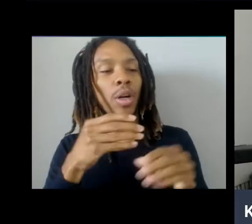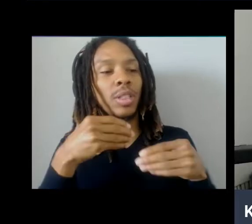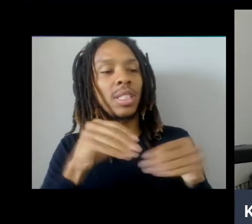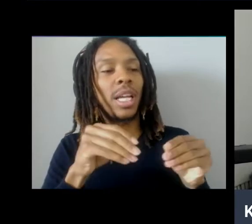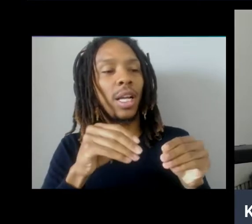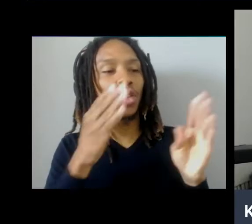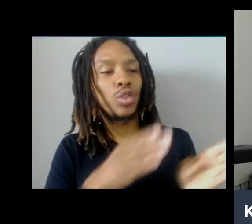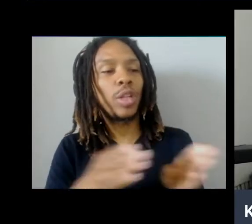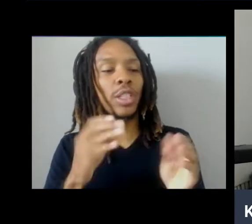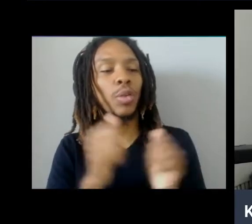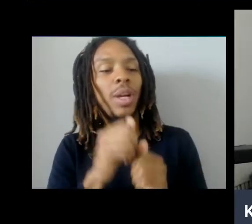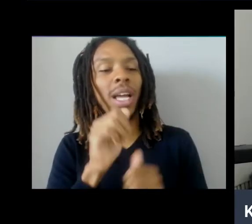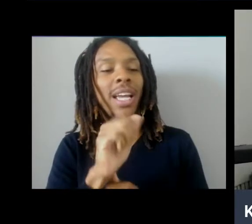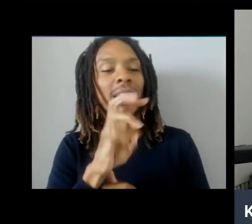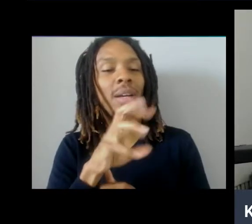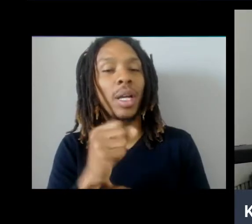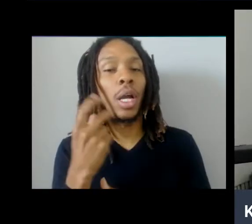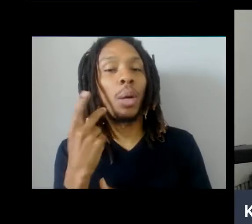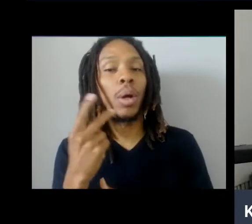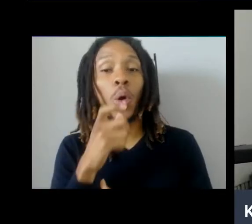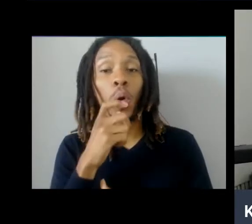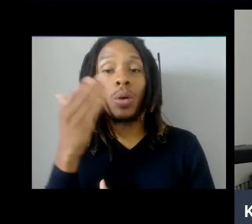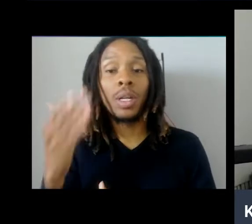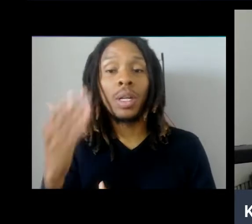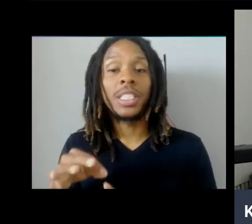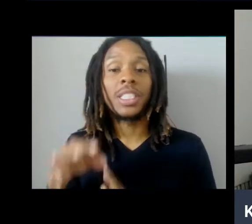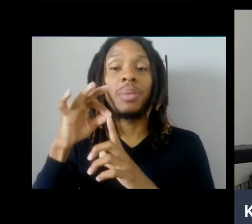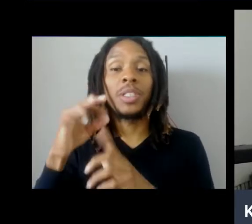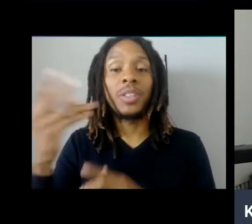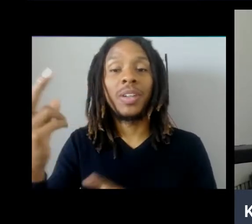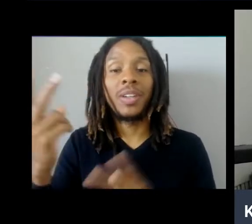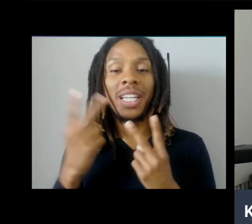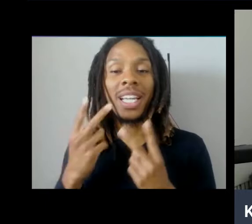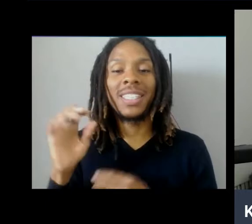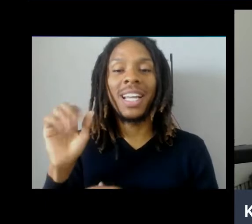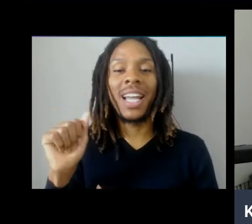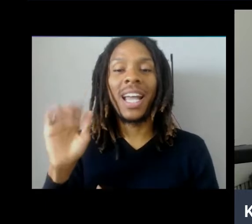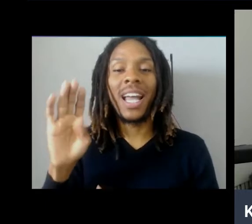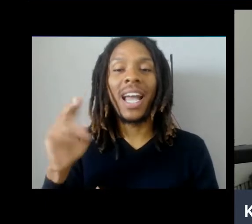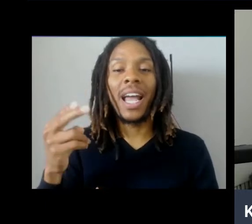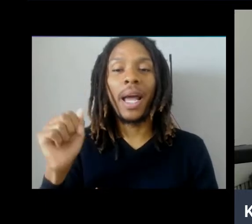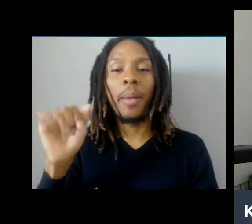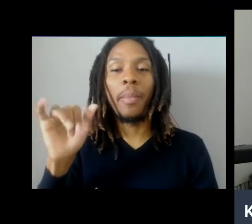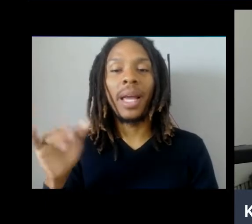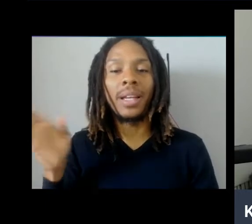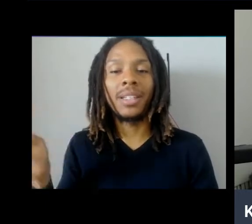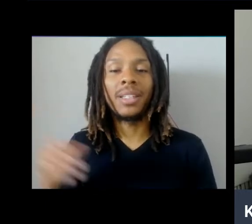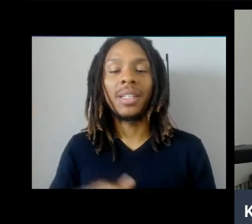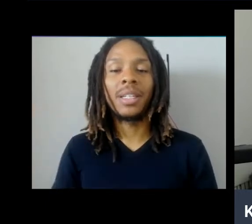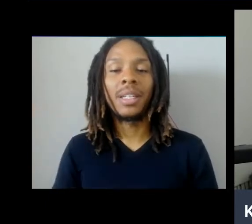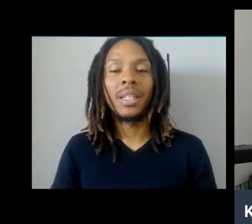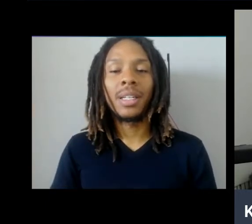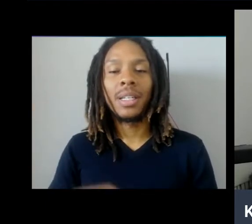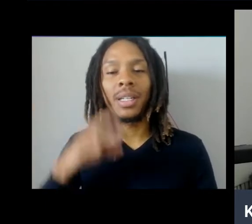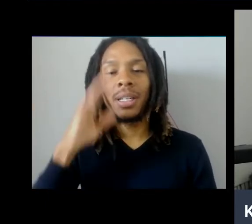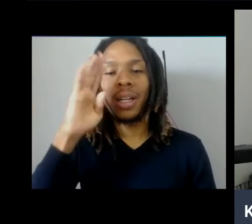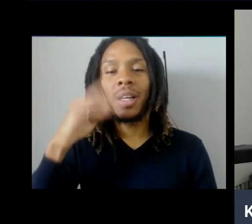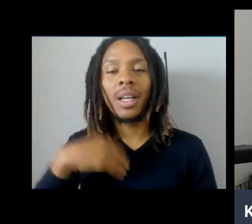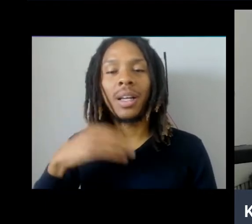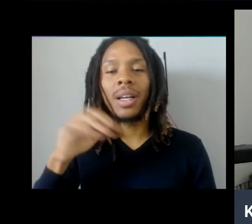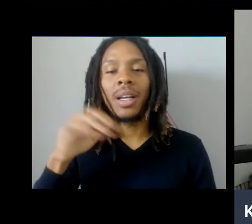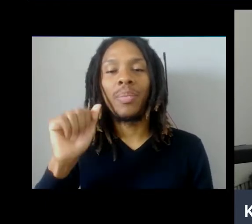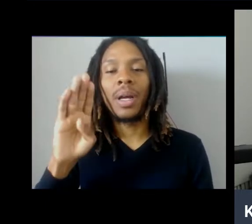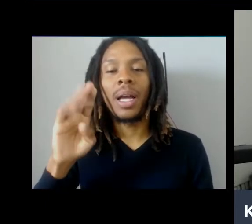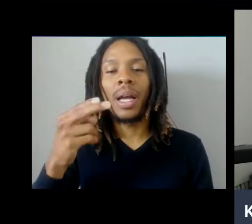and we're both joined with our special guest, Abe. Abe, if you want to introduce yourself. Yes, hello everyone. My name